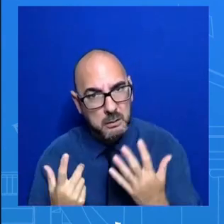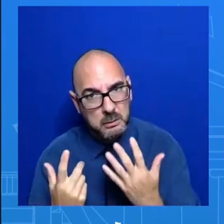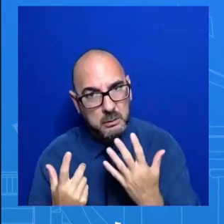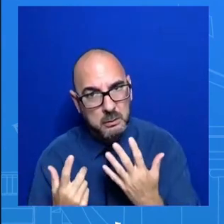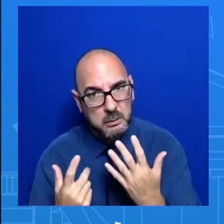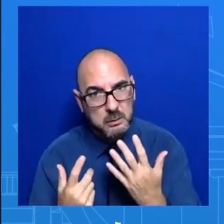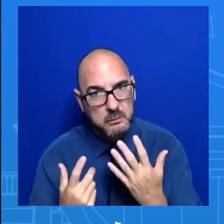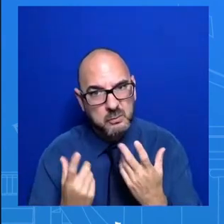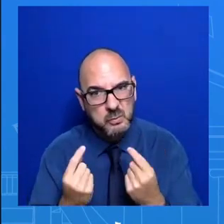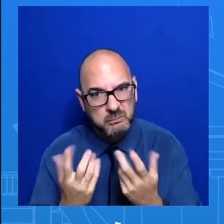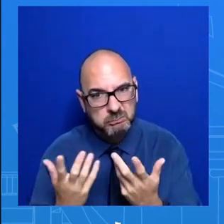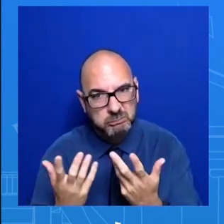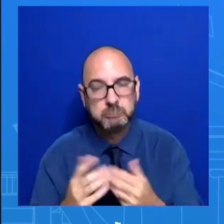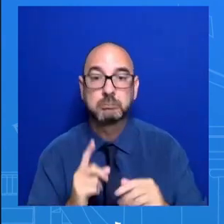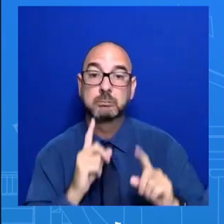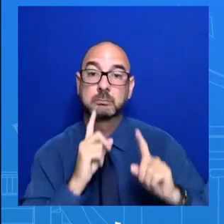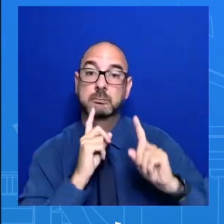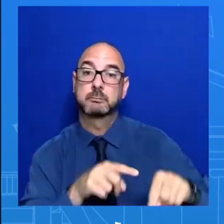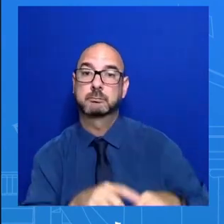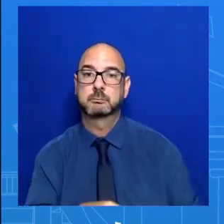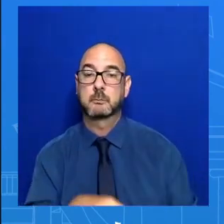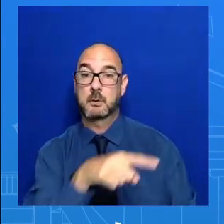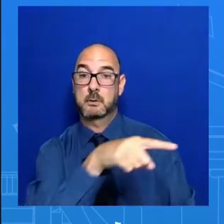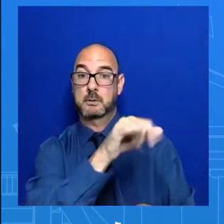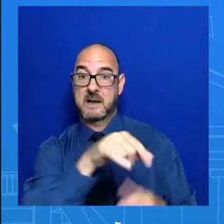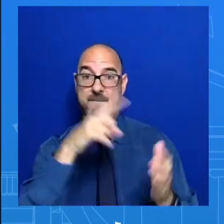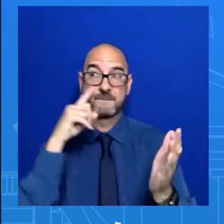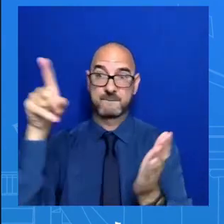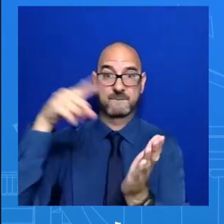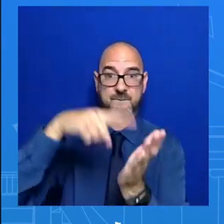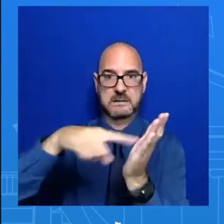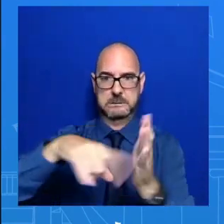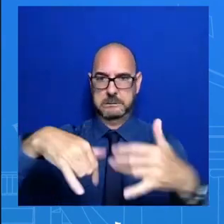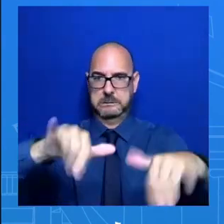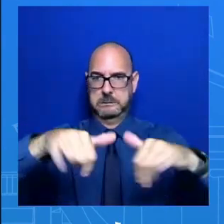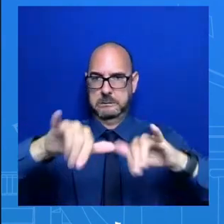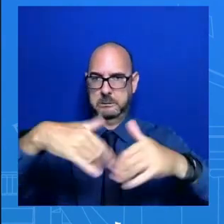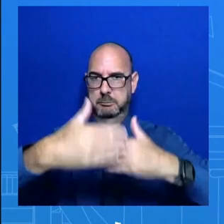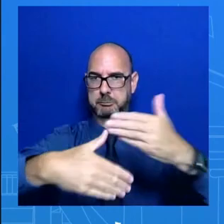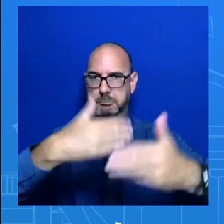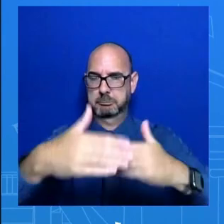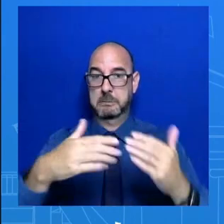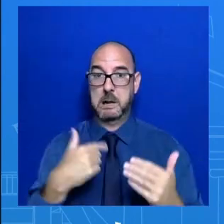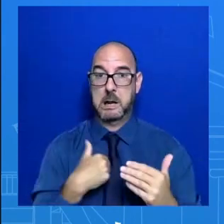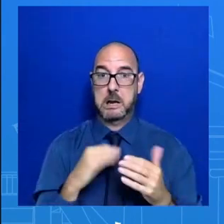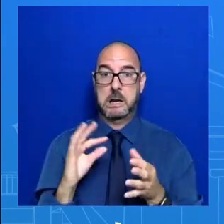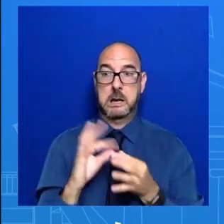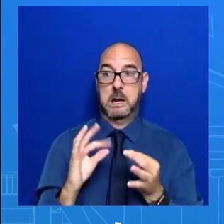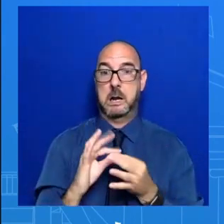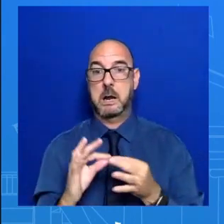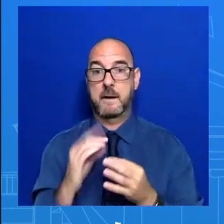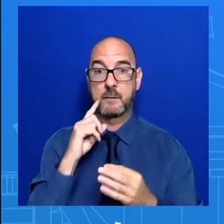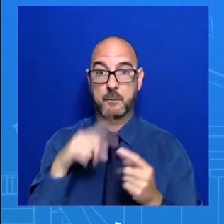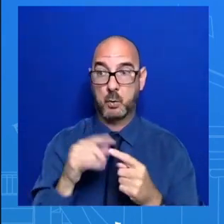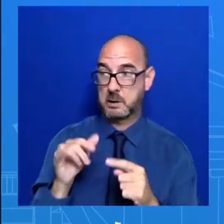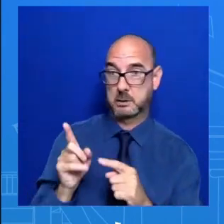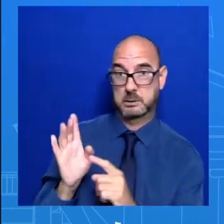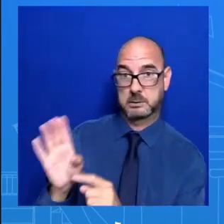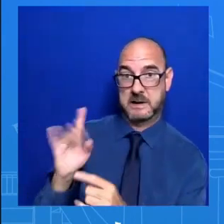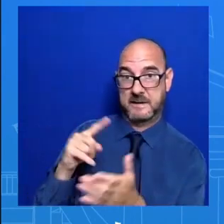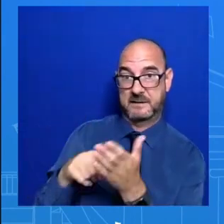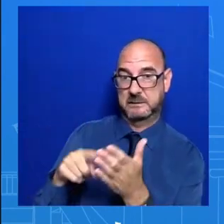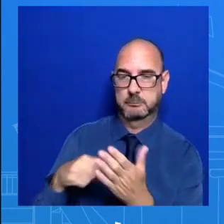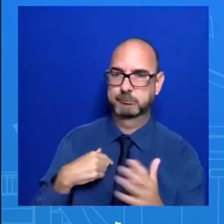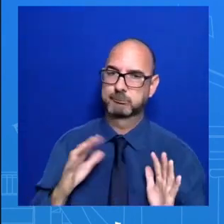ongoing case here, so I don't want to comment from here, so I don't have anything to add beyond what's being reported out there. Go ahead, Jared. On the border vote